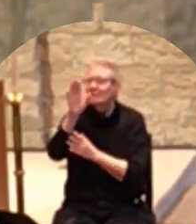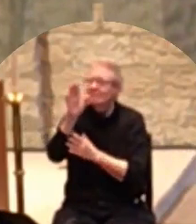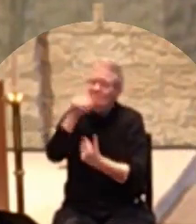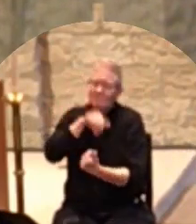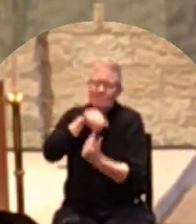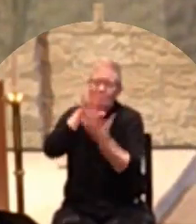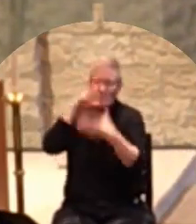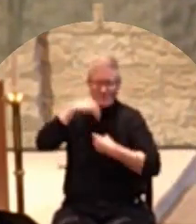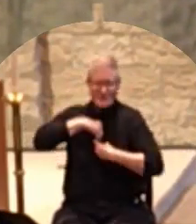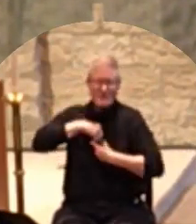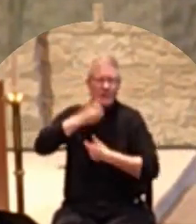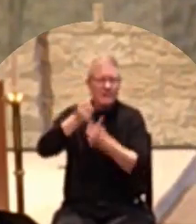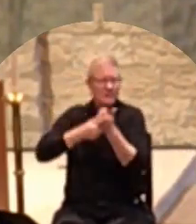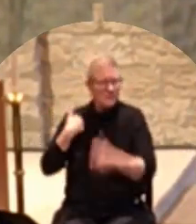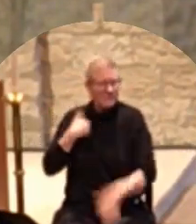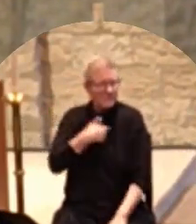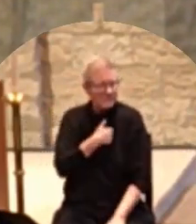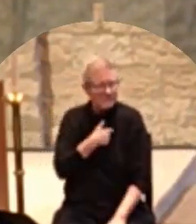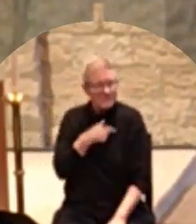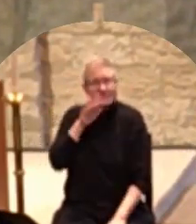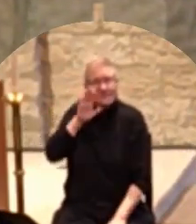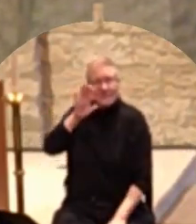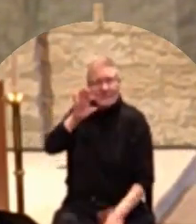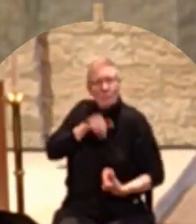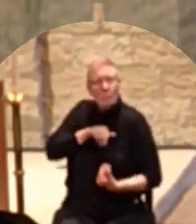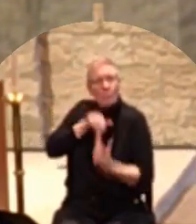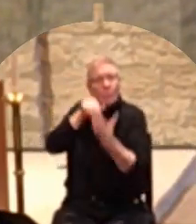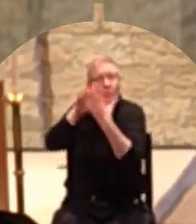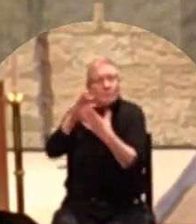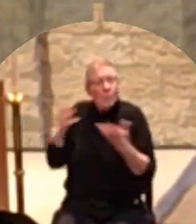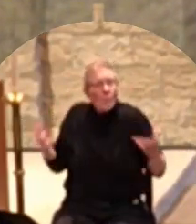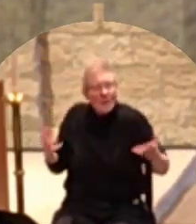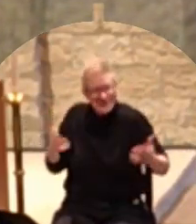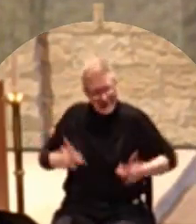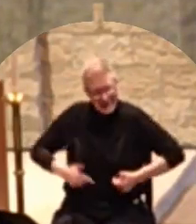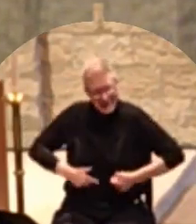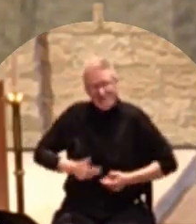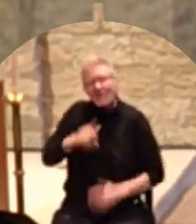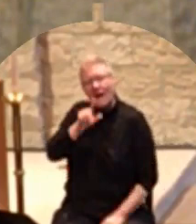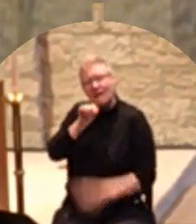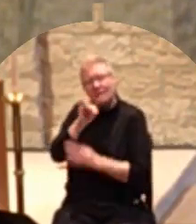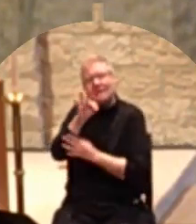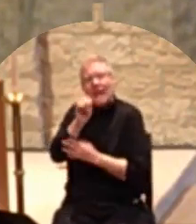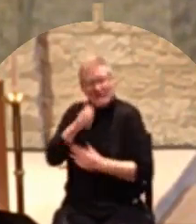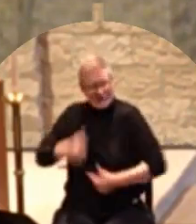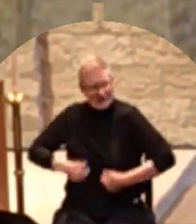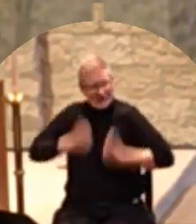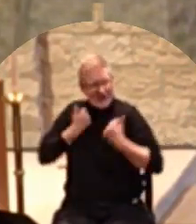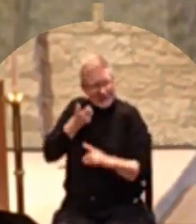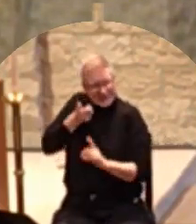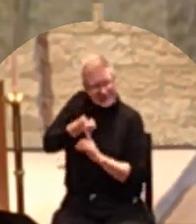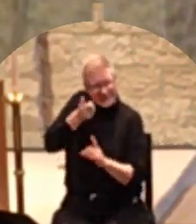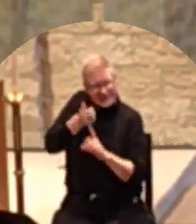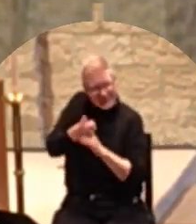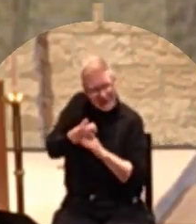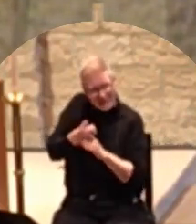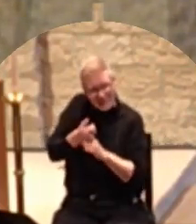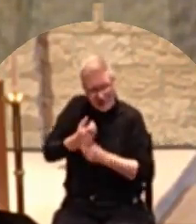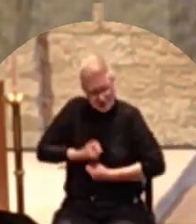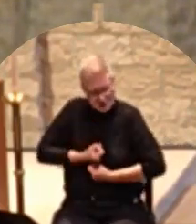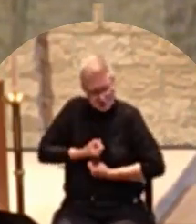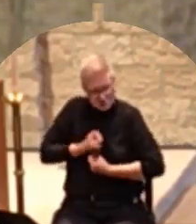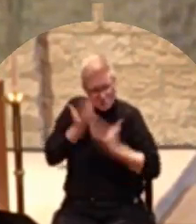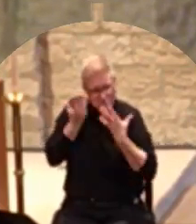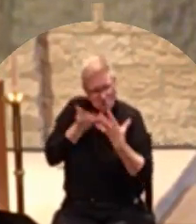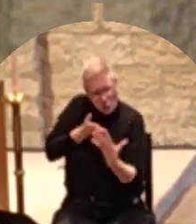this morning as life itself, life expressing through us as us. And we know that we are one with